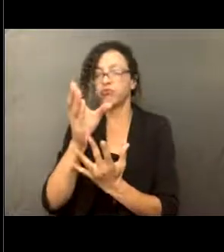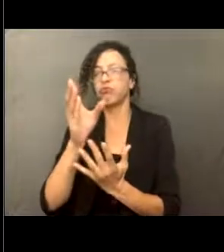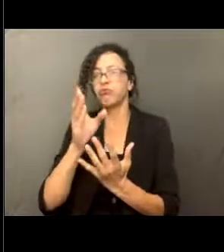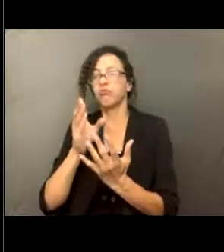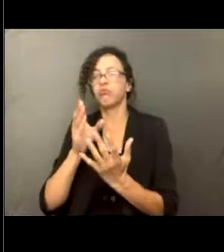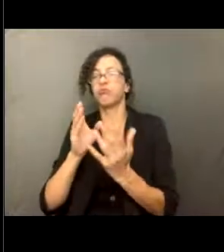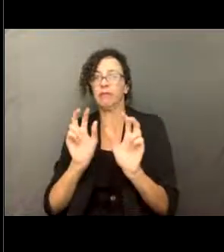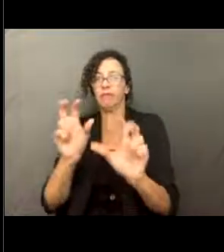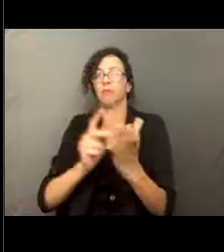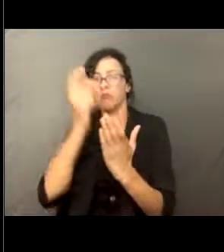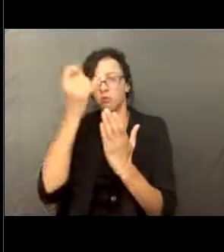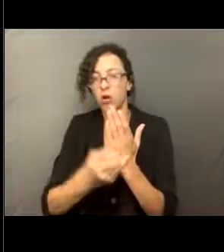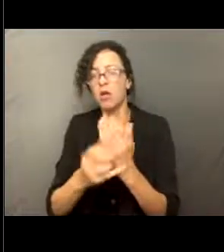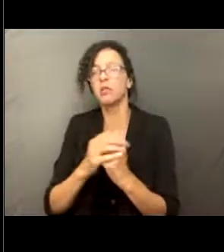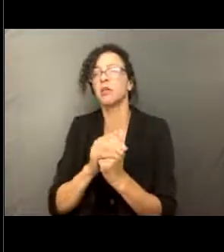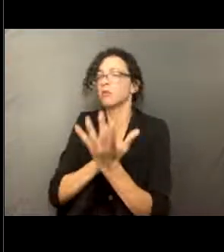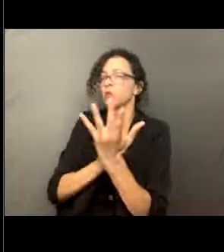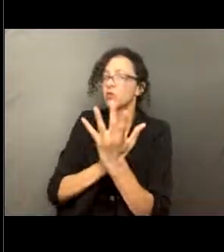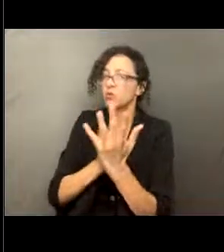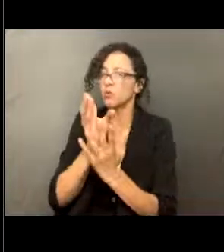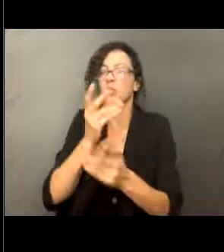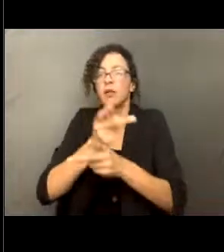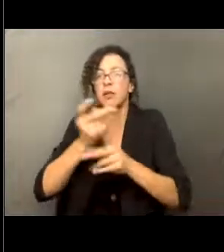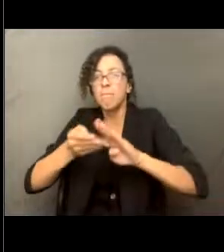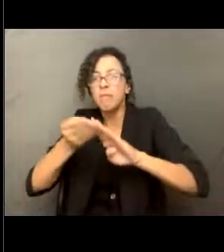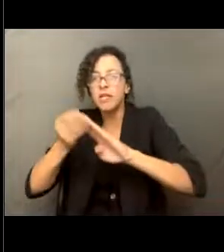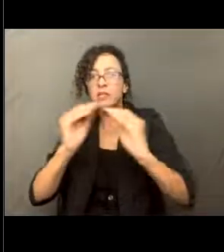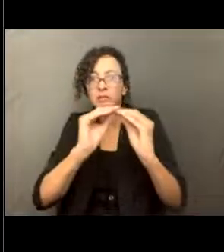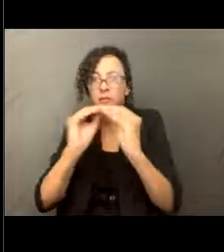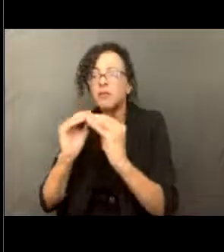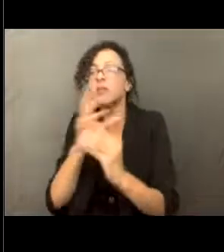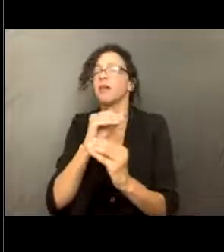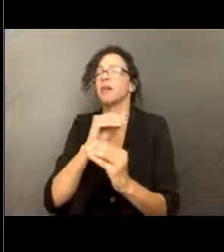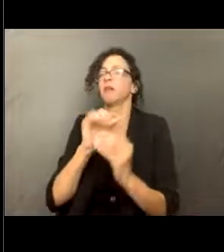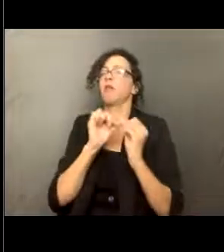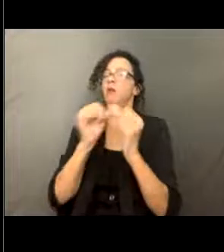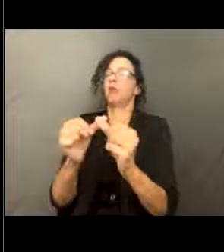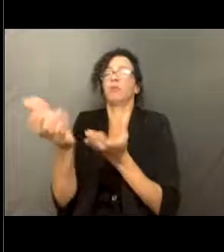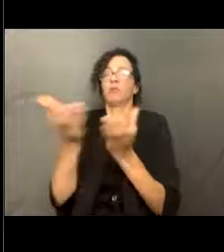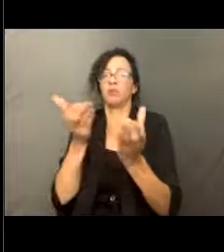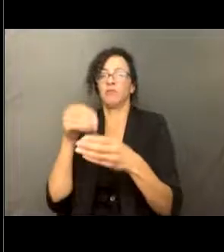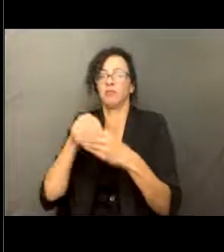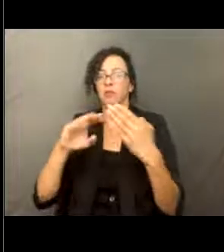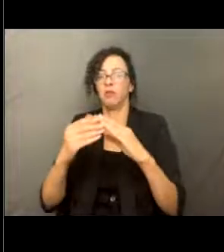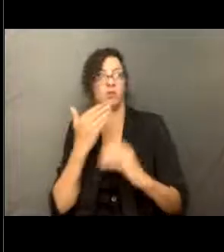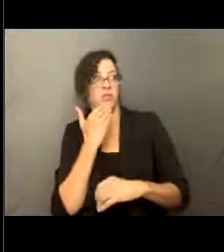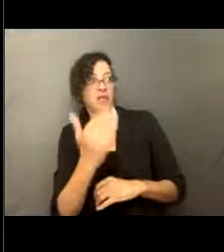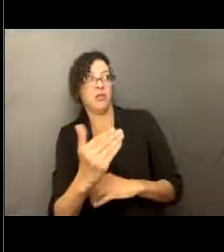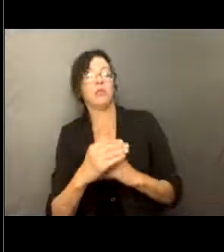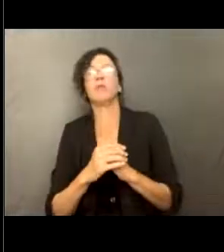also the ongoing service within the community. So. Thank you. Yep. Any other